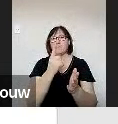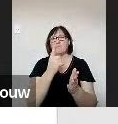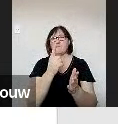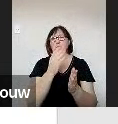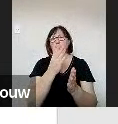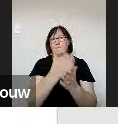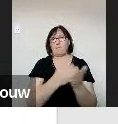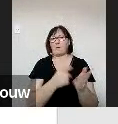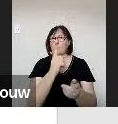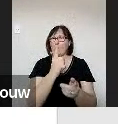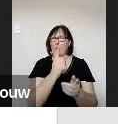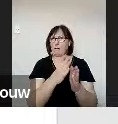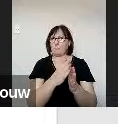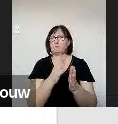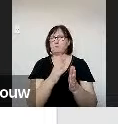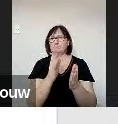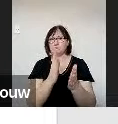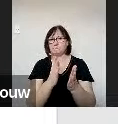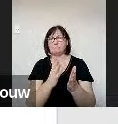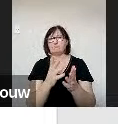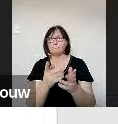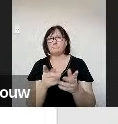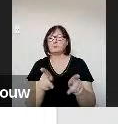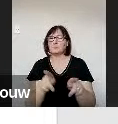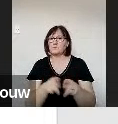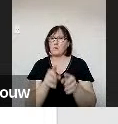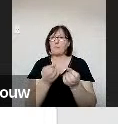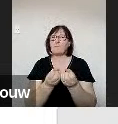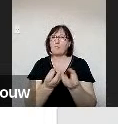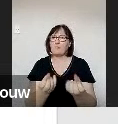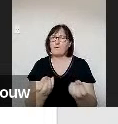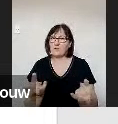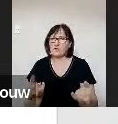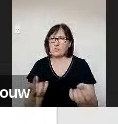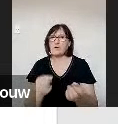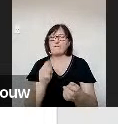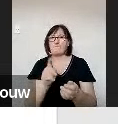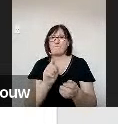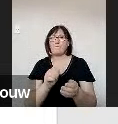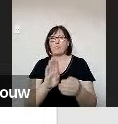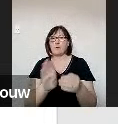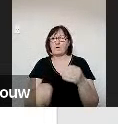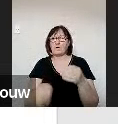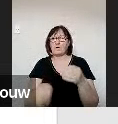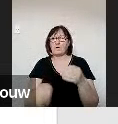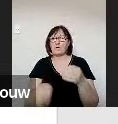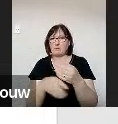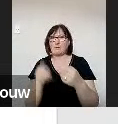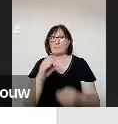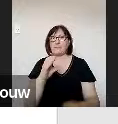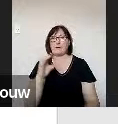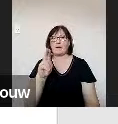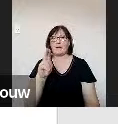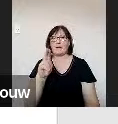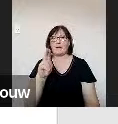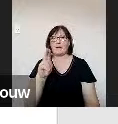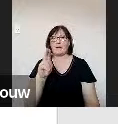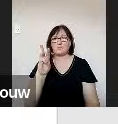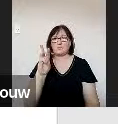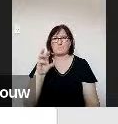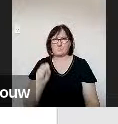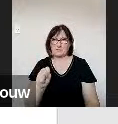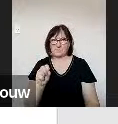where there are provisions for additional customs duties. We therefore classify